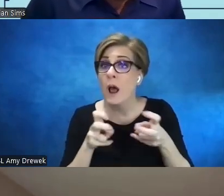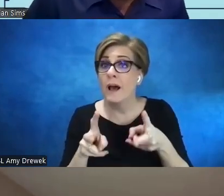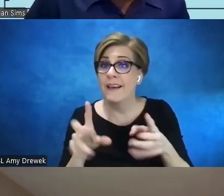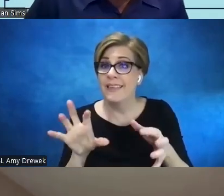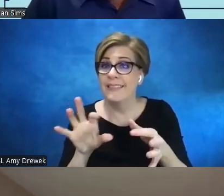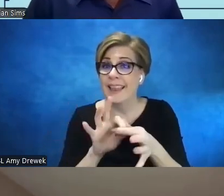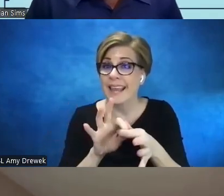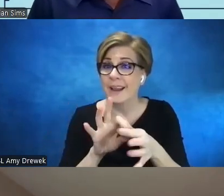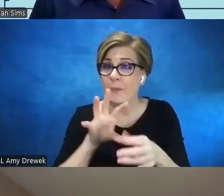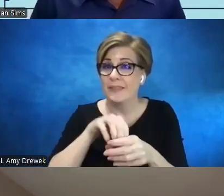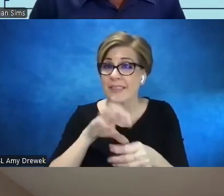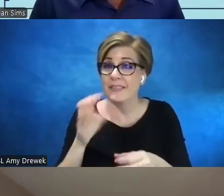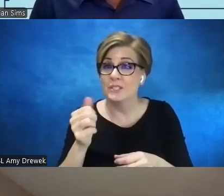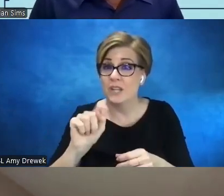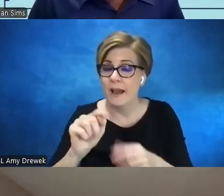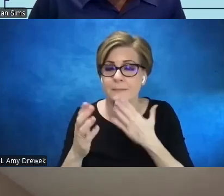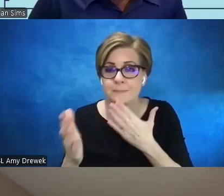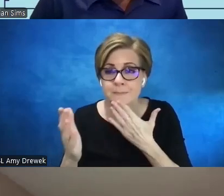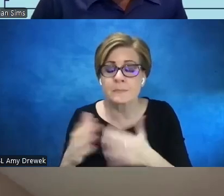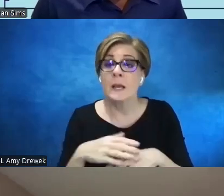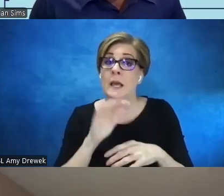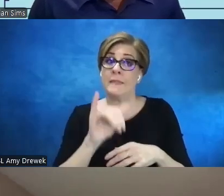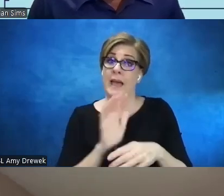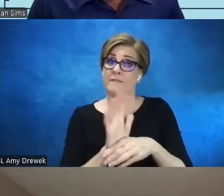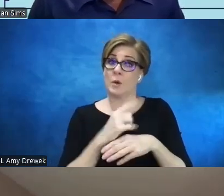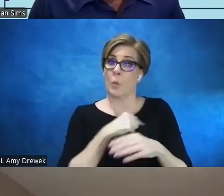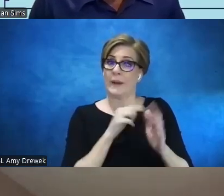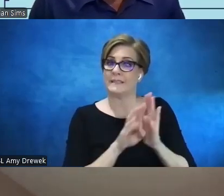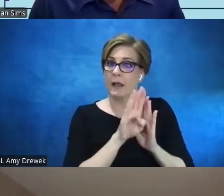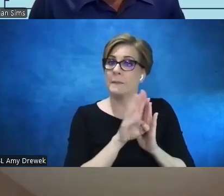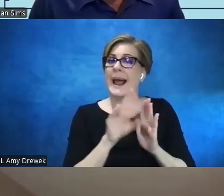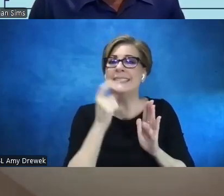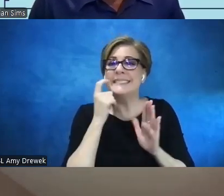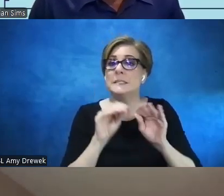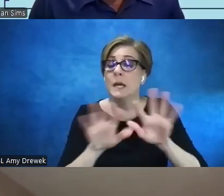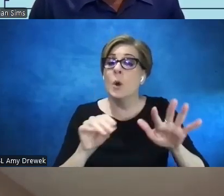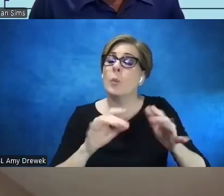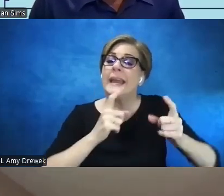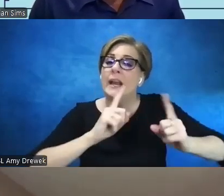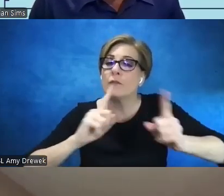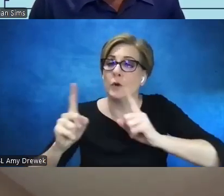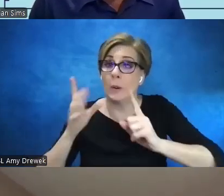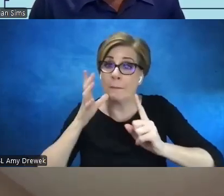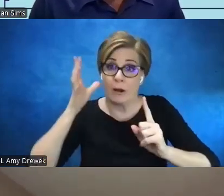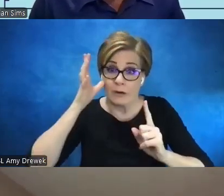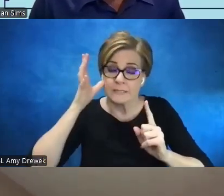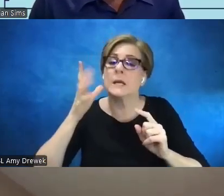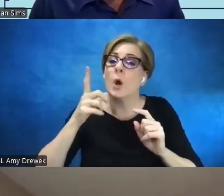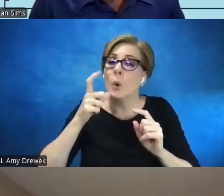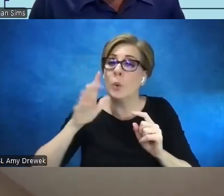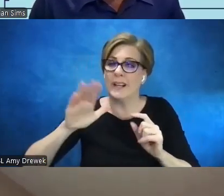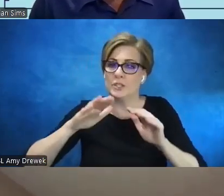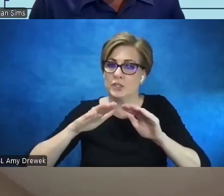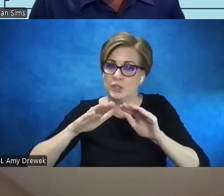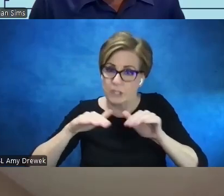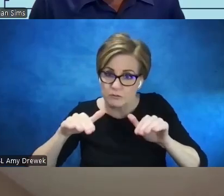you. It is a video we created and we recently released where we interviewed parents whose child made a suicide attempt, and we